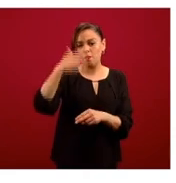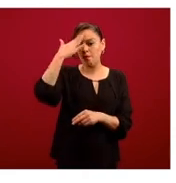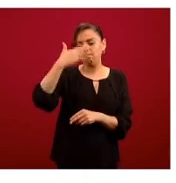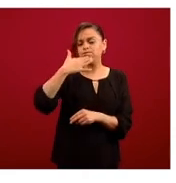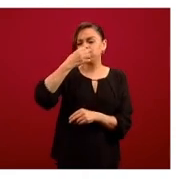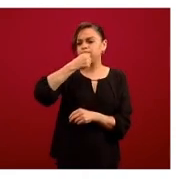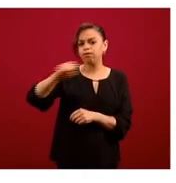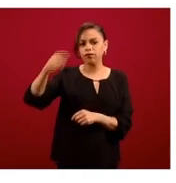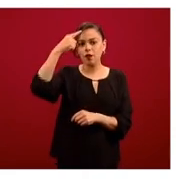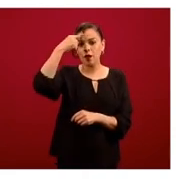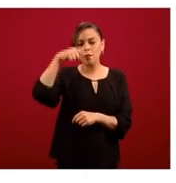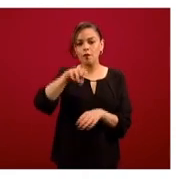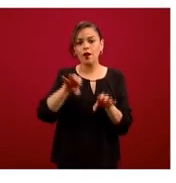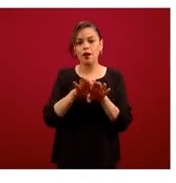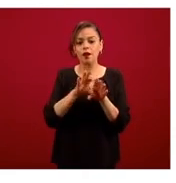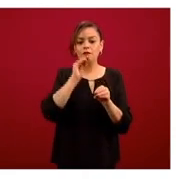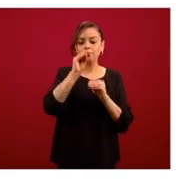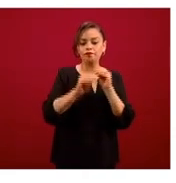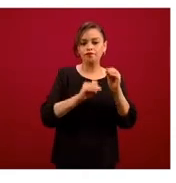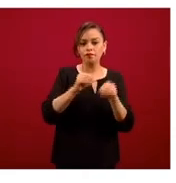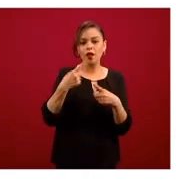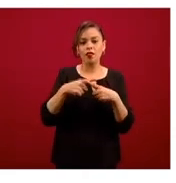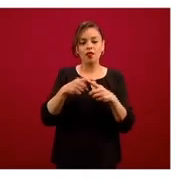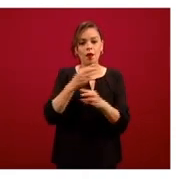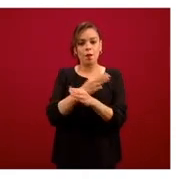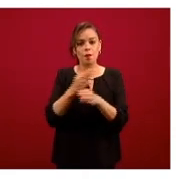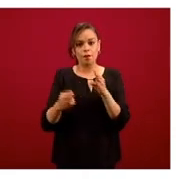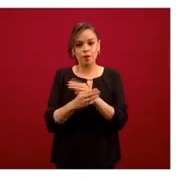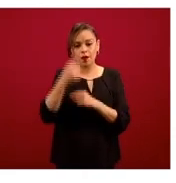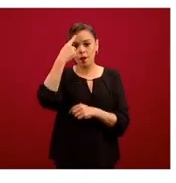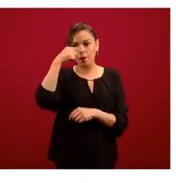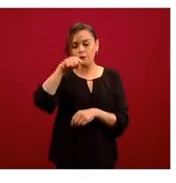Now, this is going to